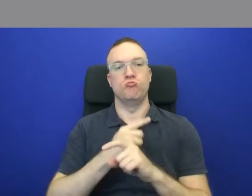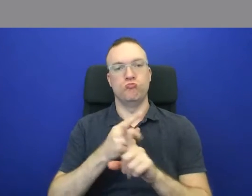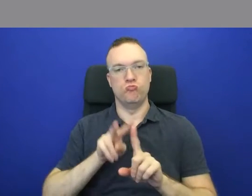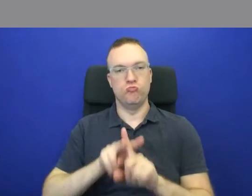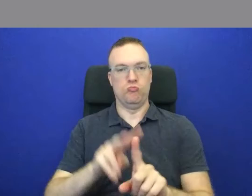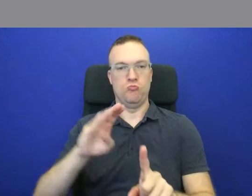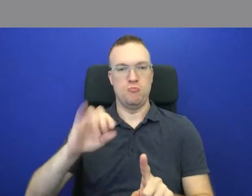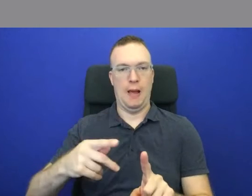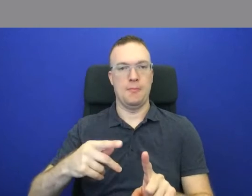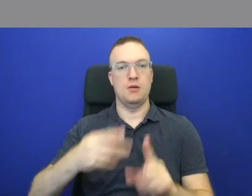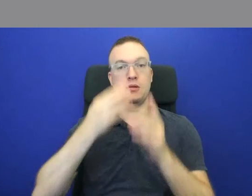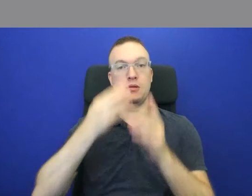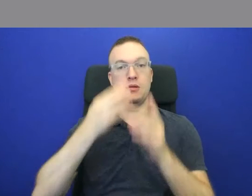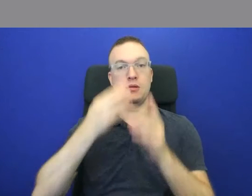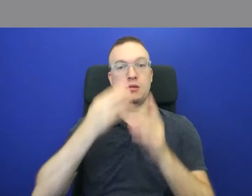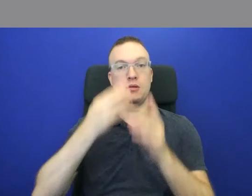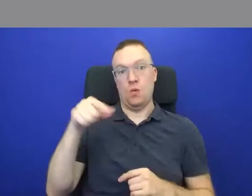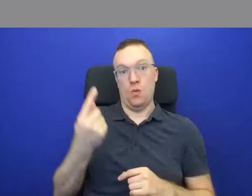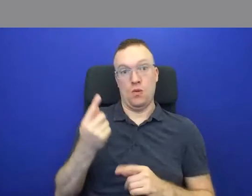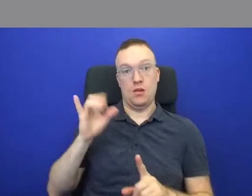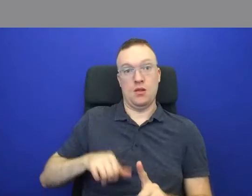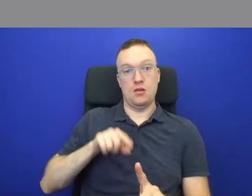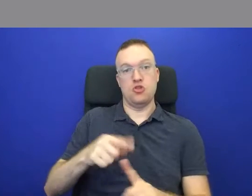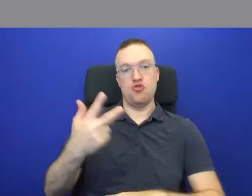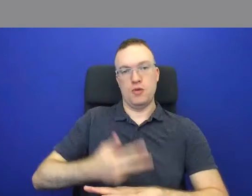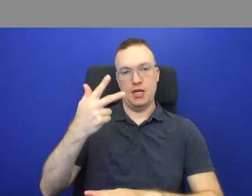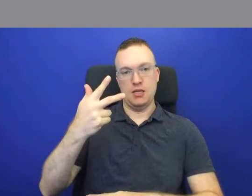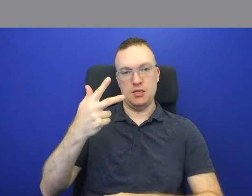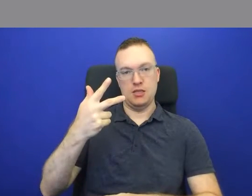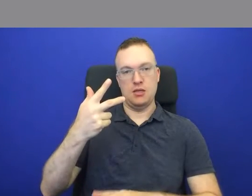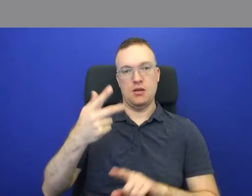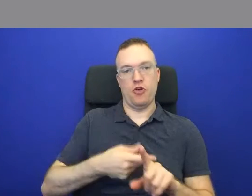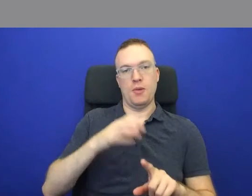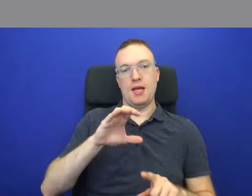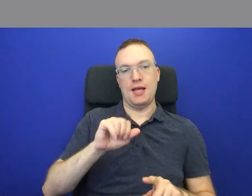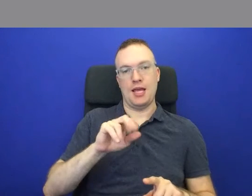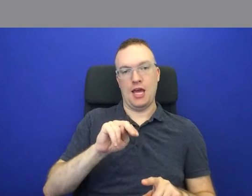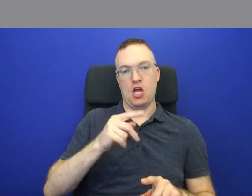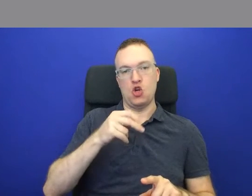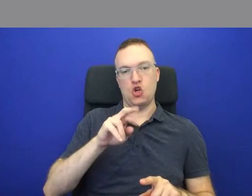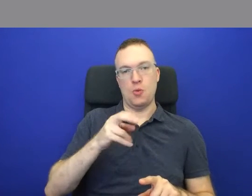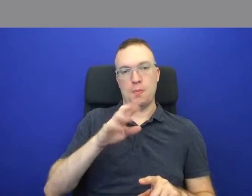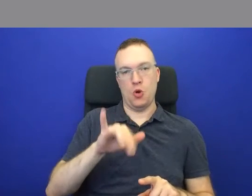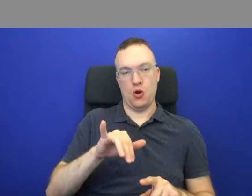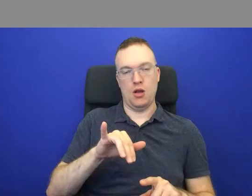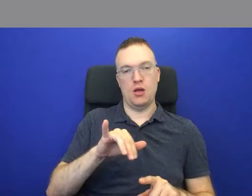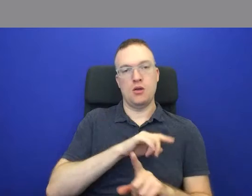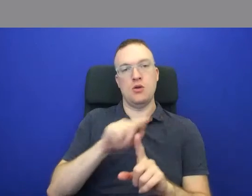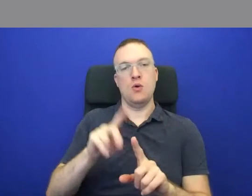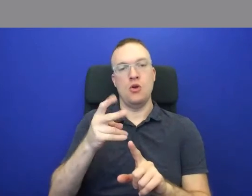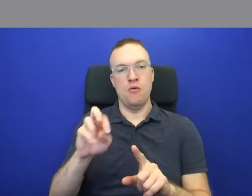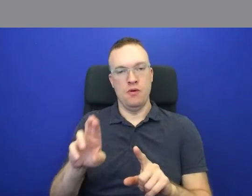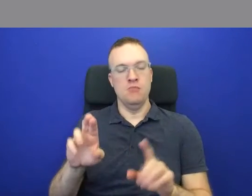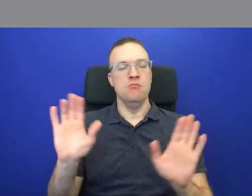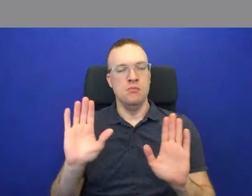which can tell us not just that it's three days from Canterbury to Dover, but it